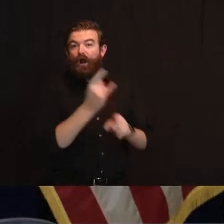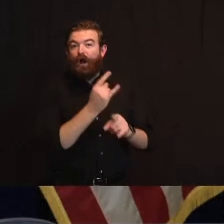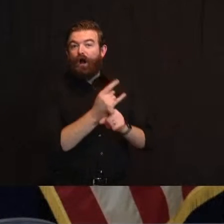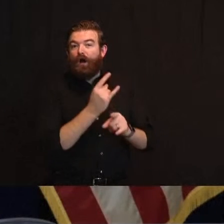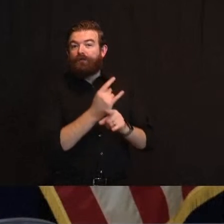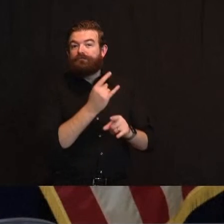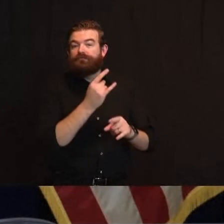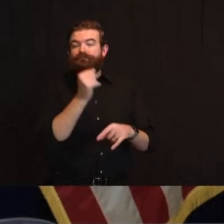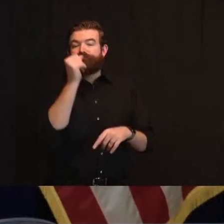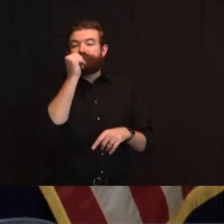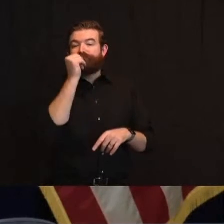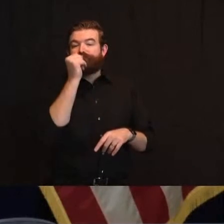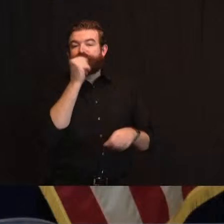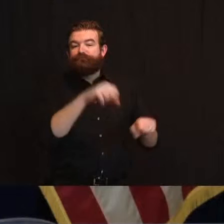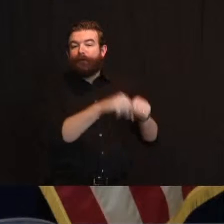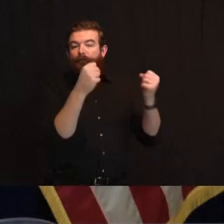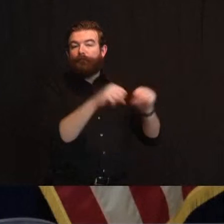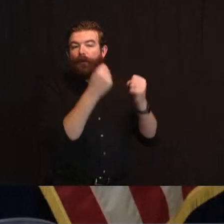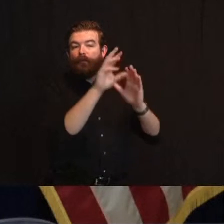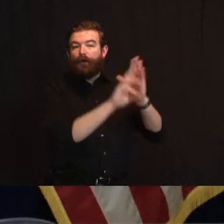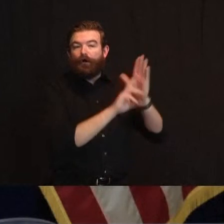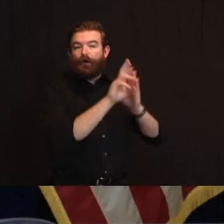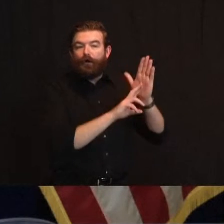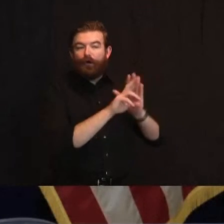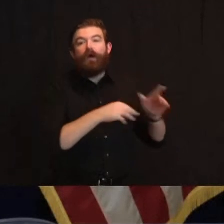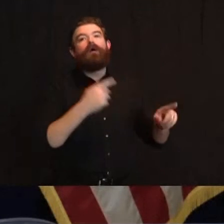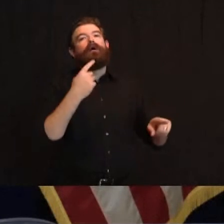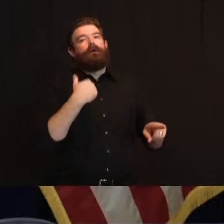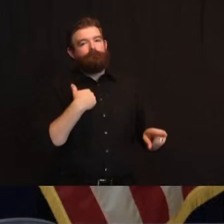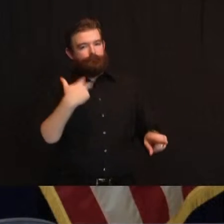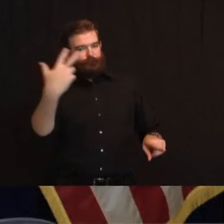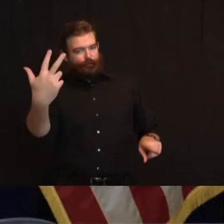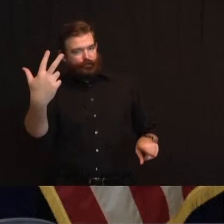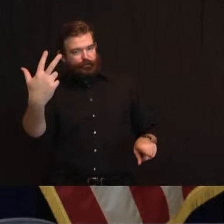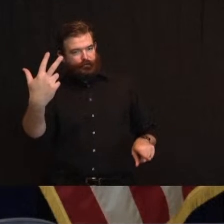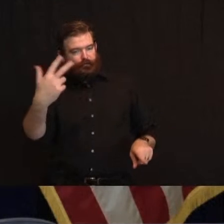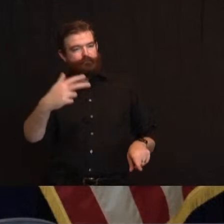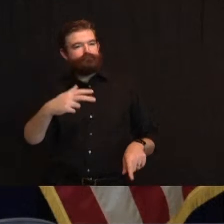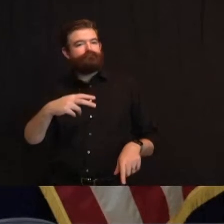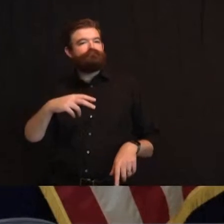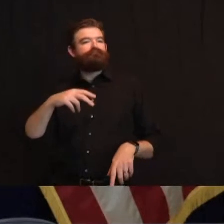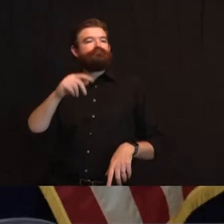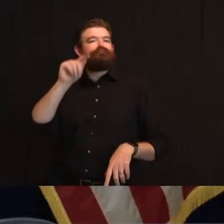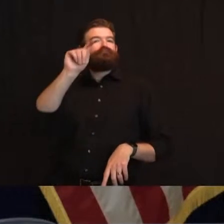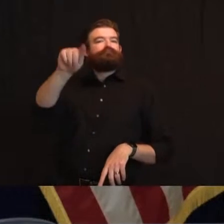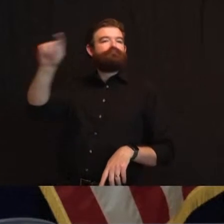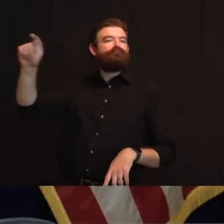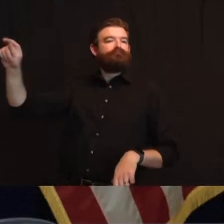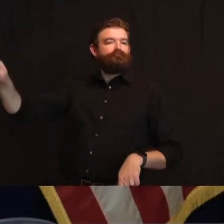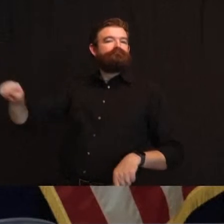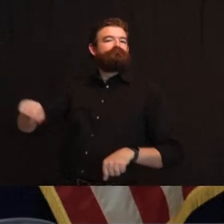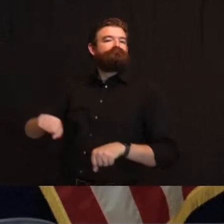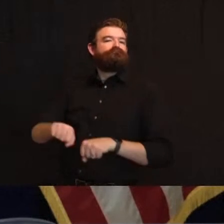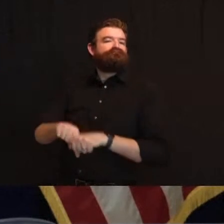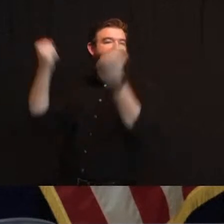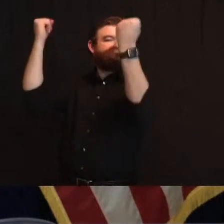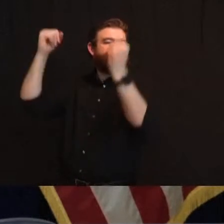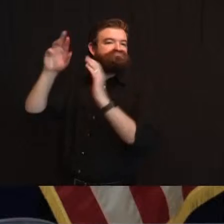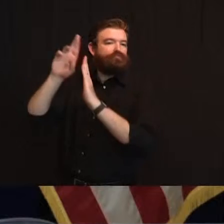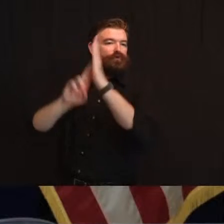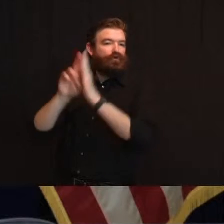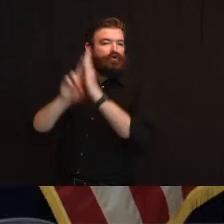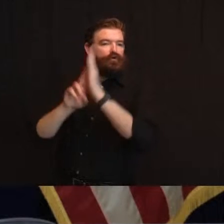in Passaic. Aeneas Lounge was cited for EO violation for no social distancing and no